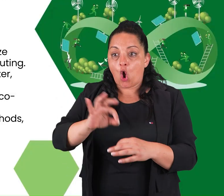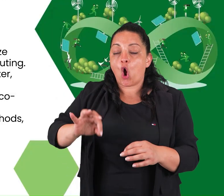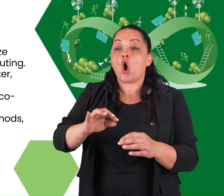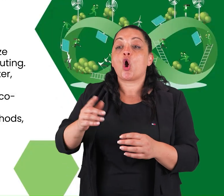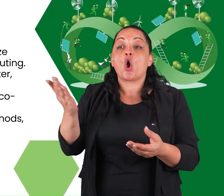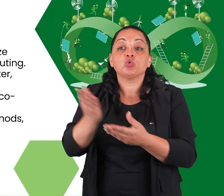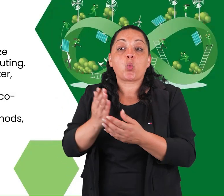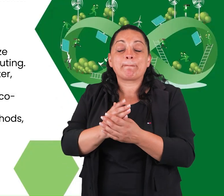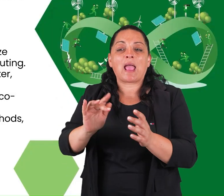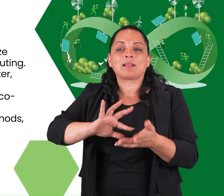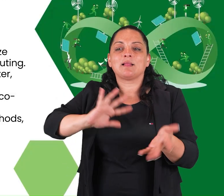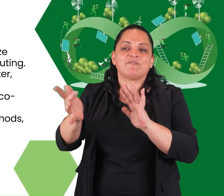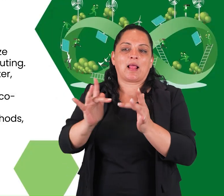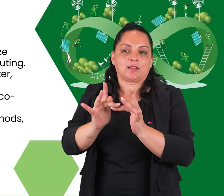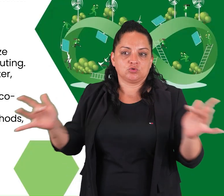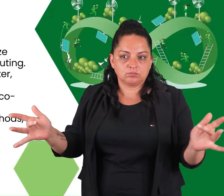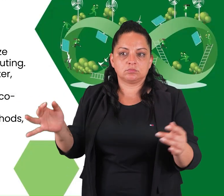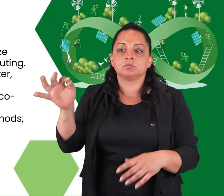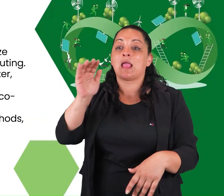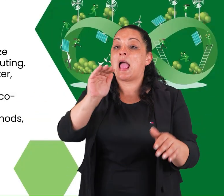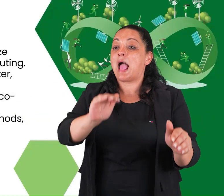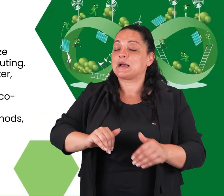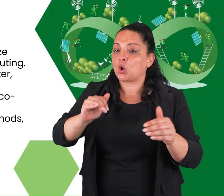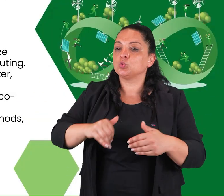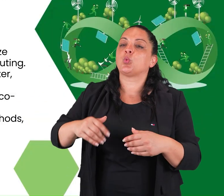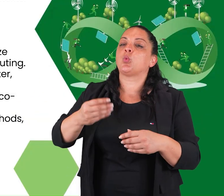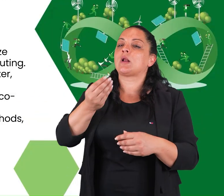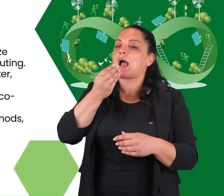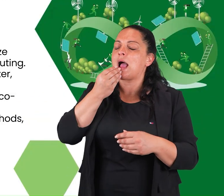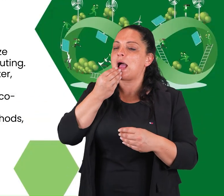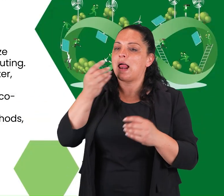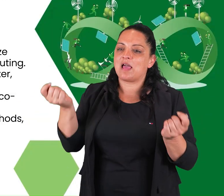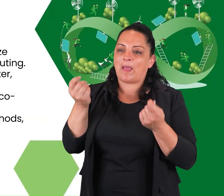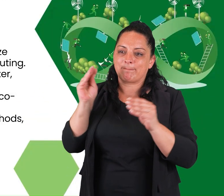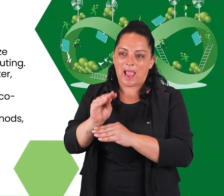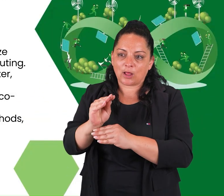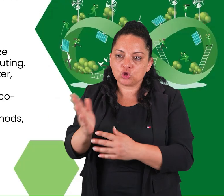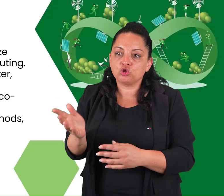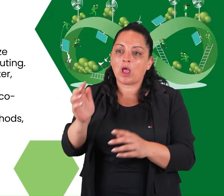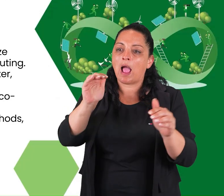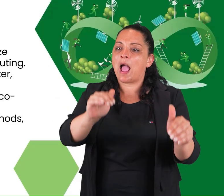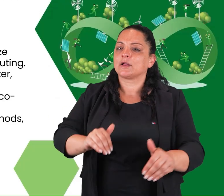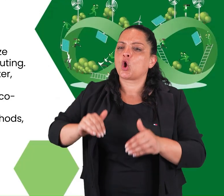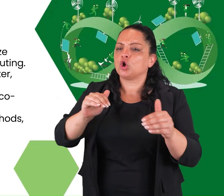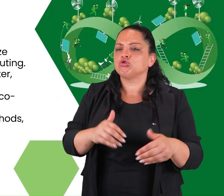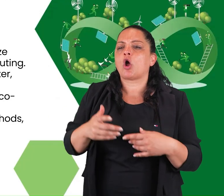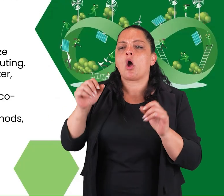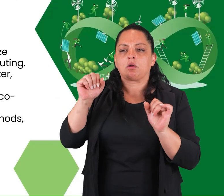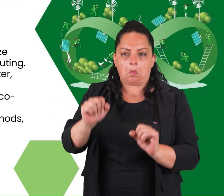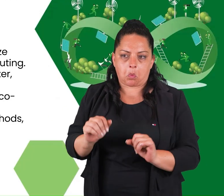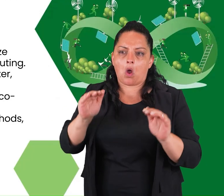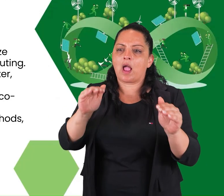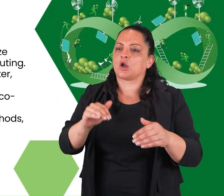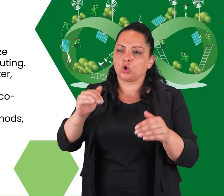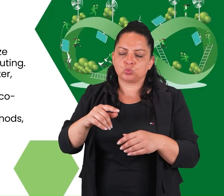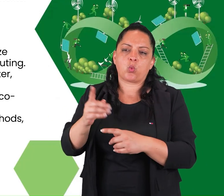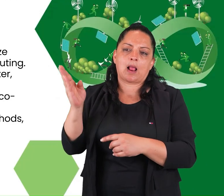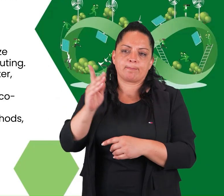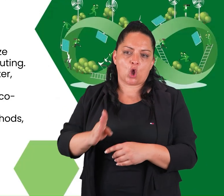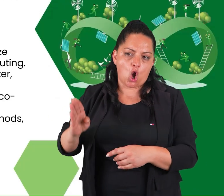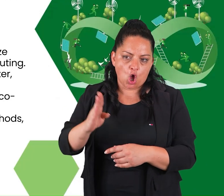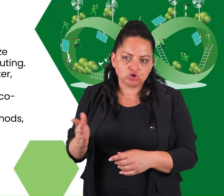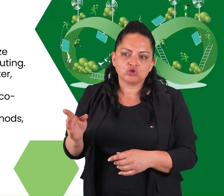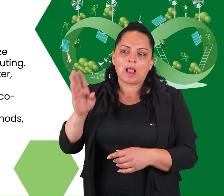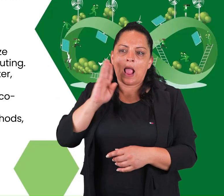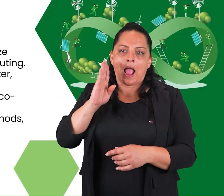paper. In agriculture and farming, farmers can practice organic farming,